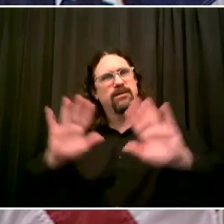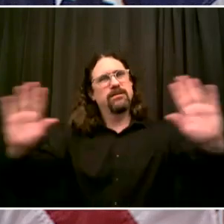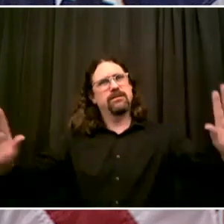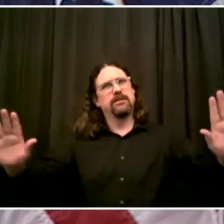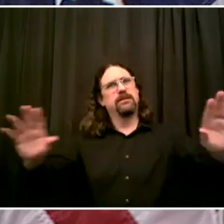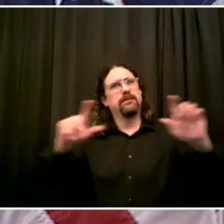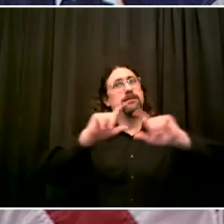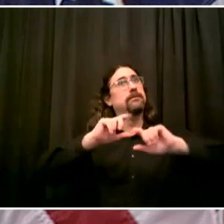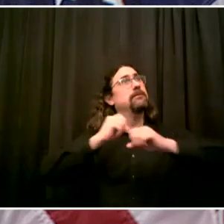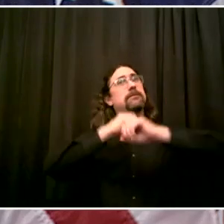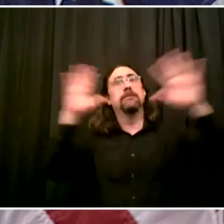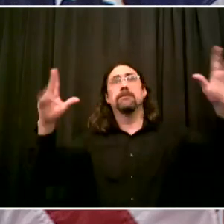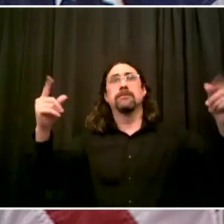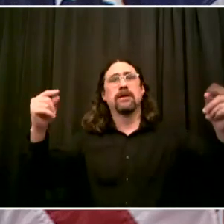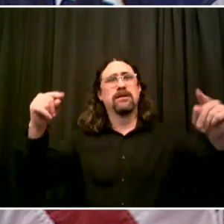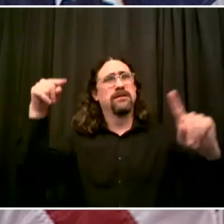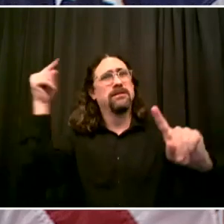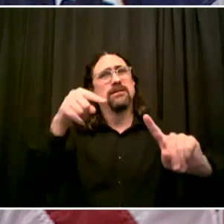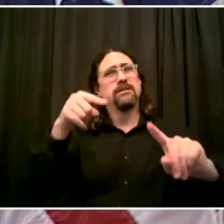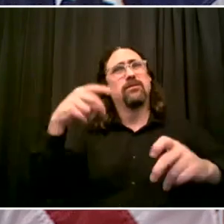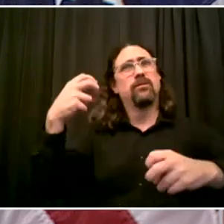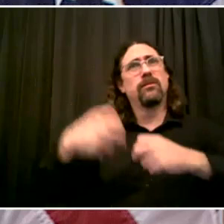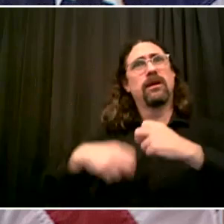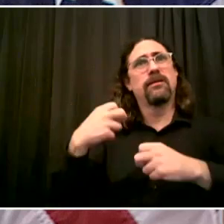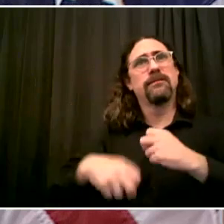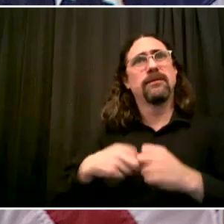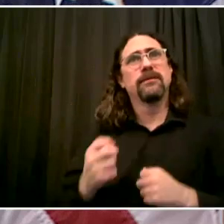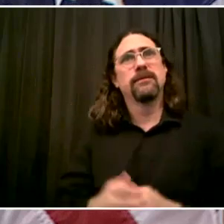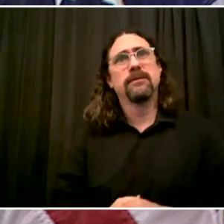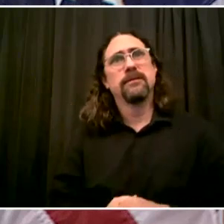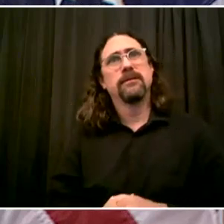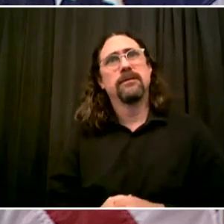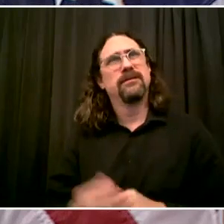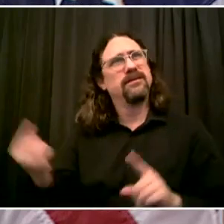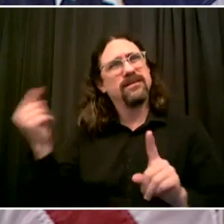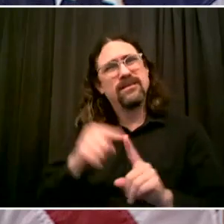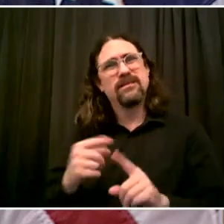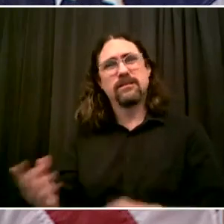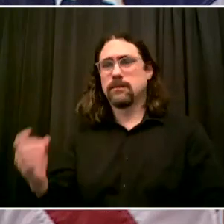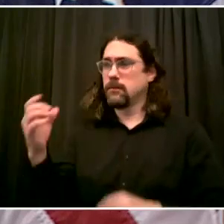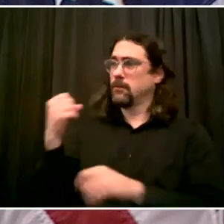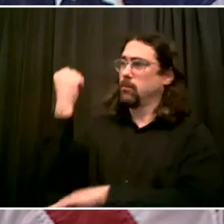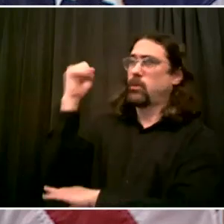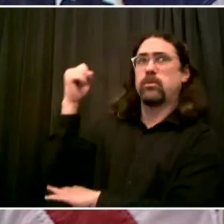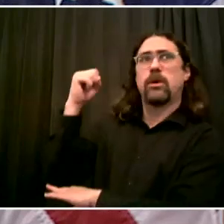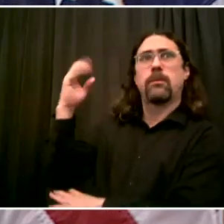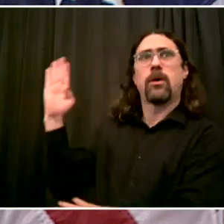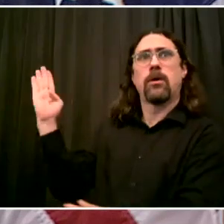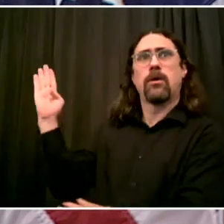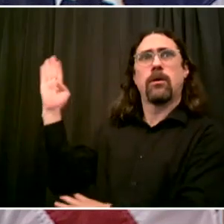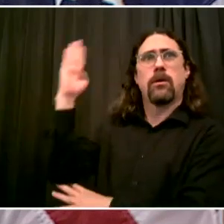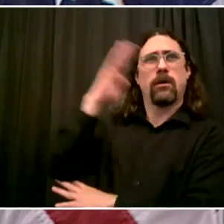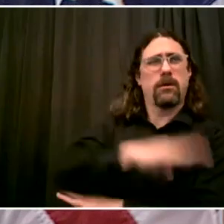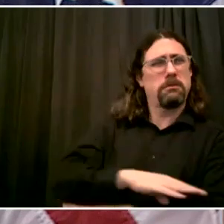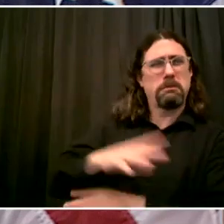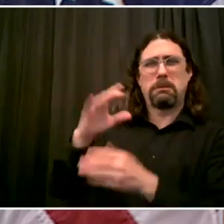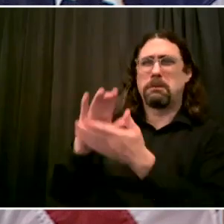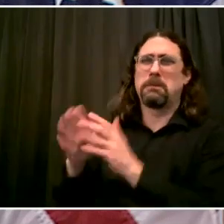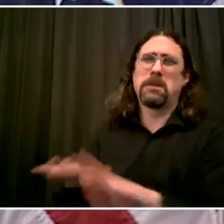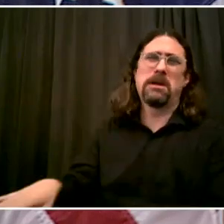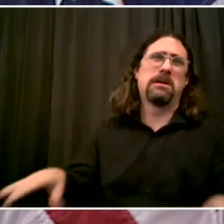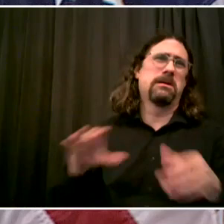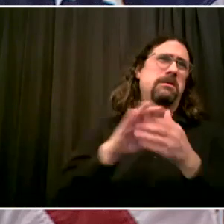we're seeing peaceful protest being respected, and then we have individual situations, sometimes that's because of a mistake of an officer or a